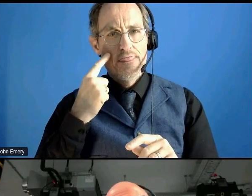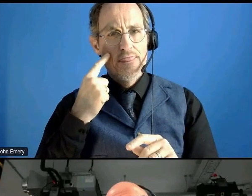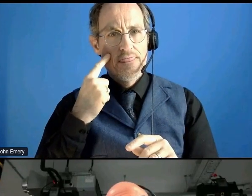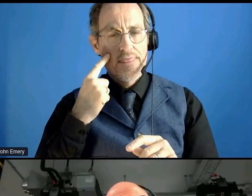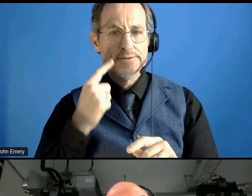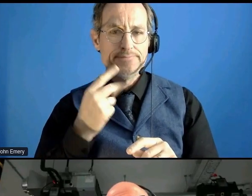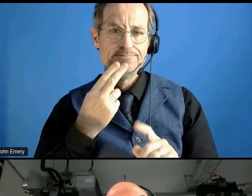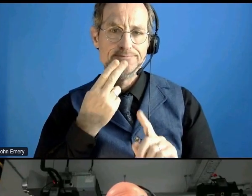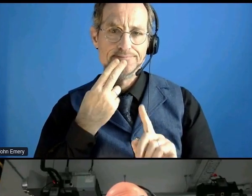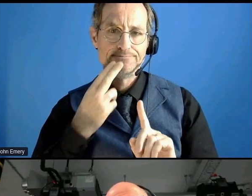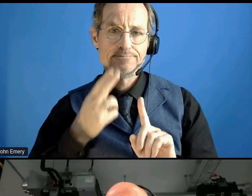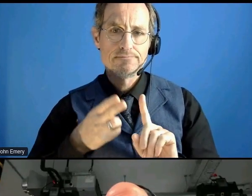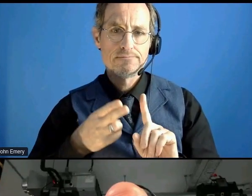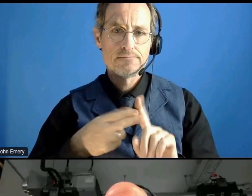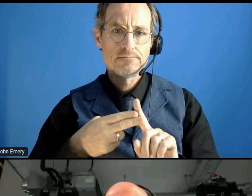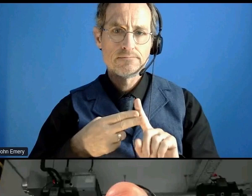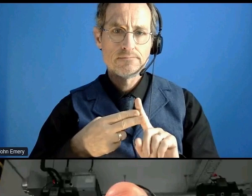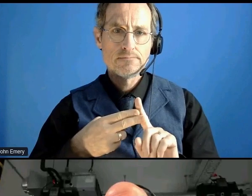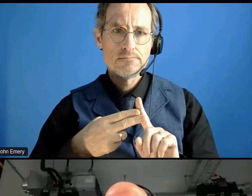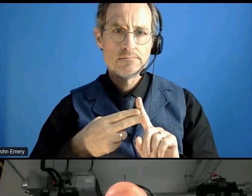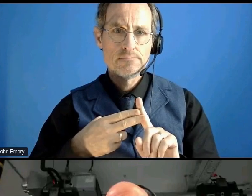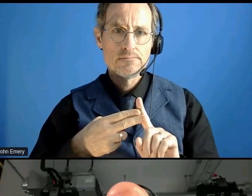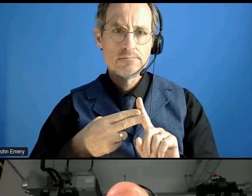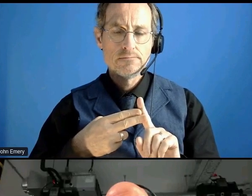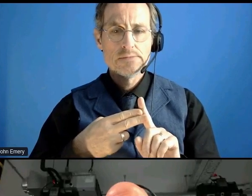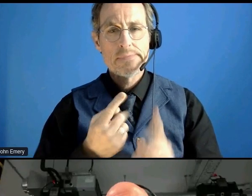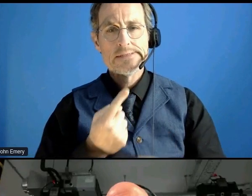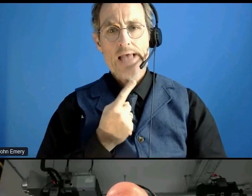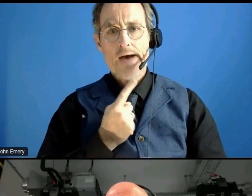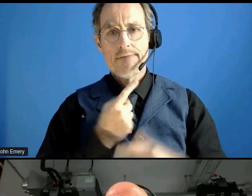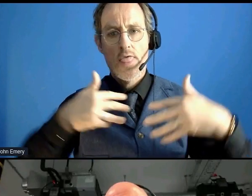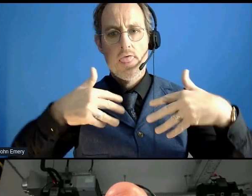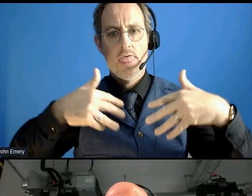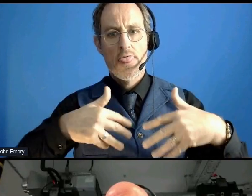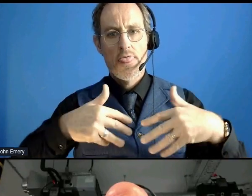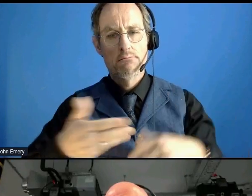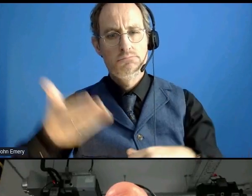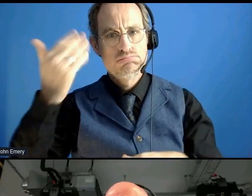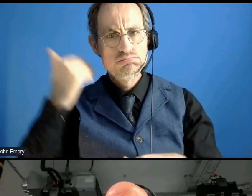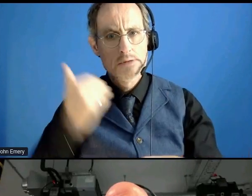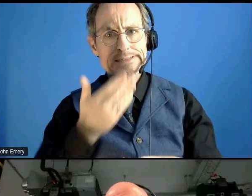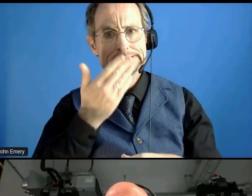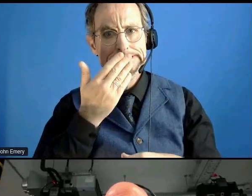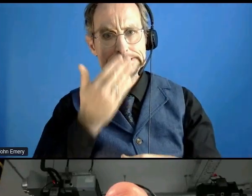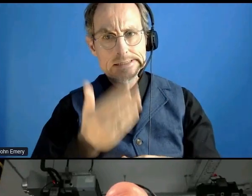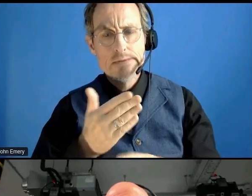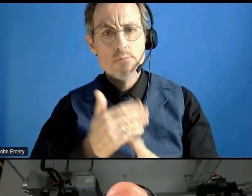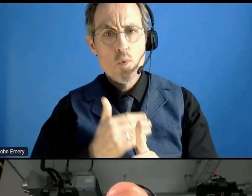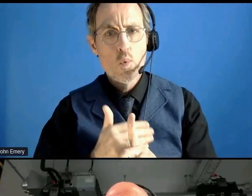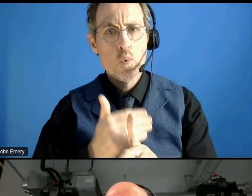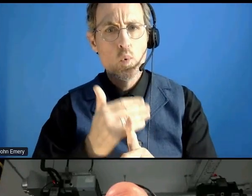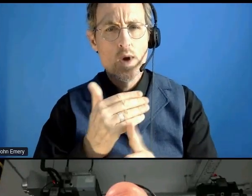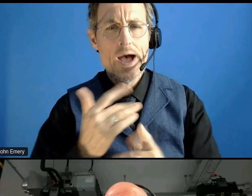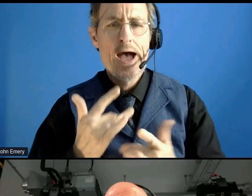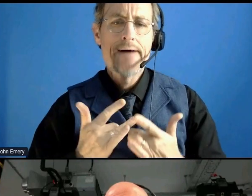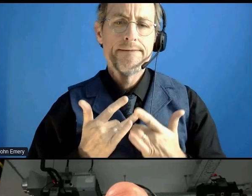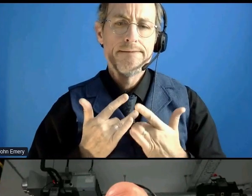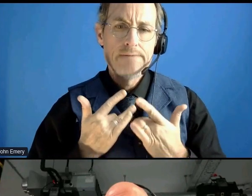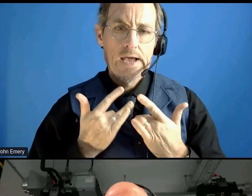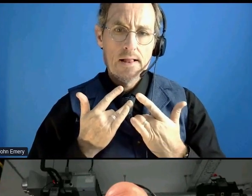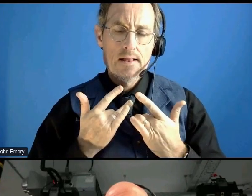enjoy the experiences they're looking forward to on shore, and then get back again and not get stuck halfway up